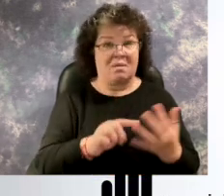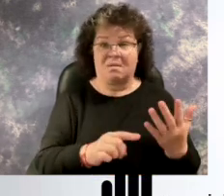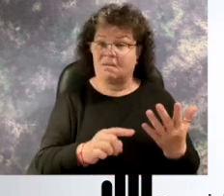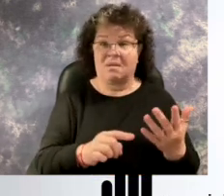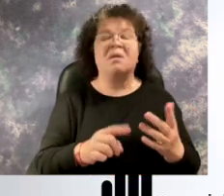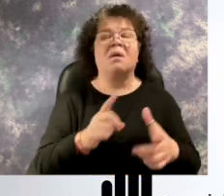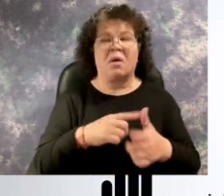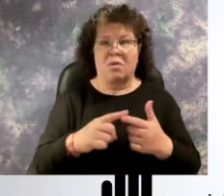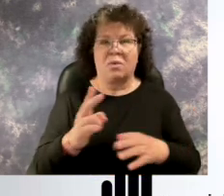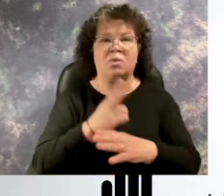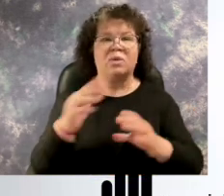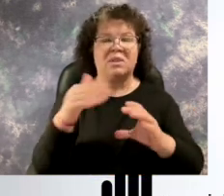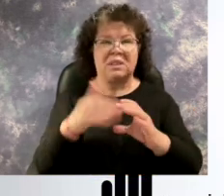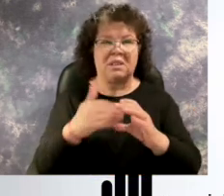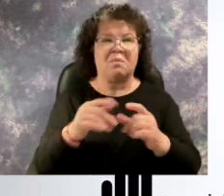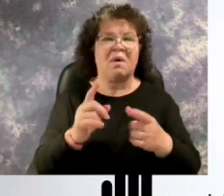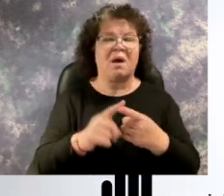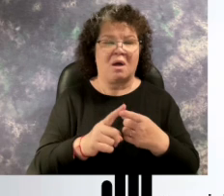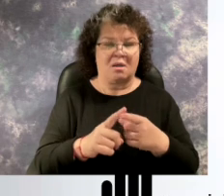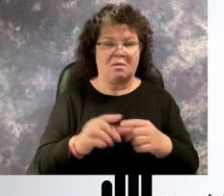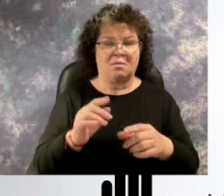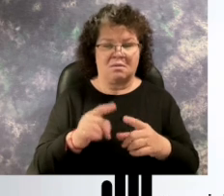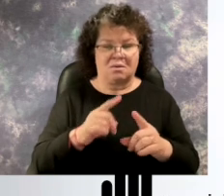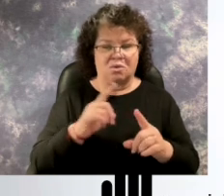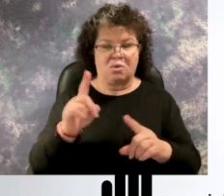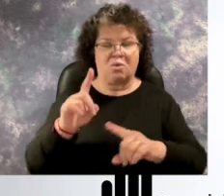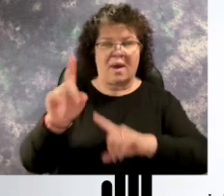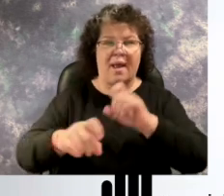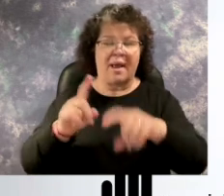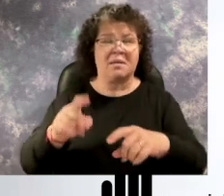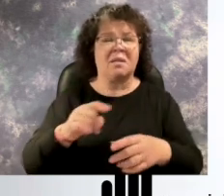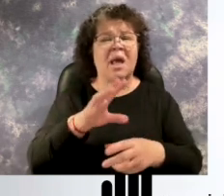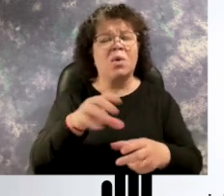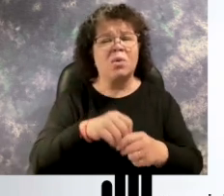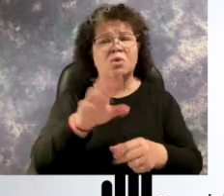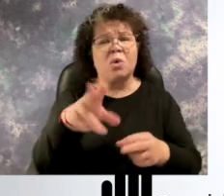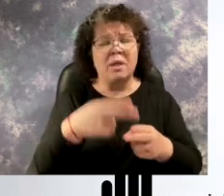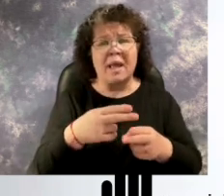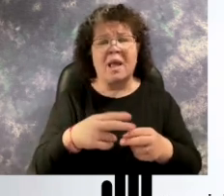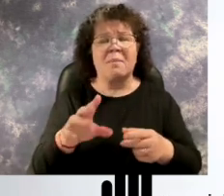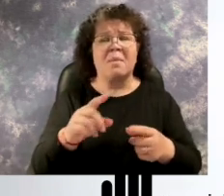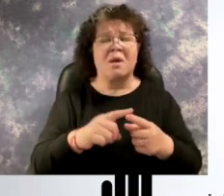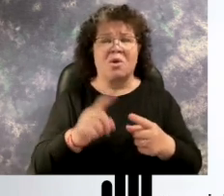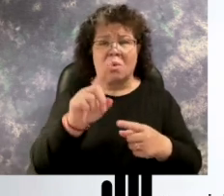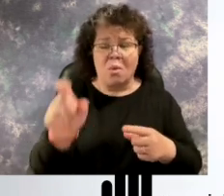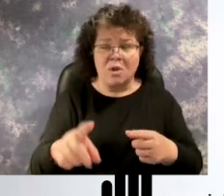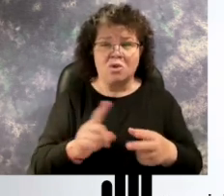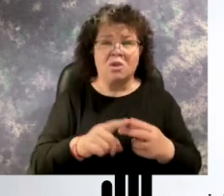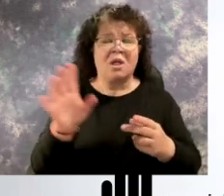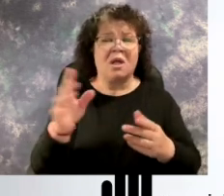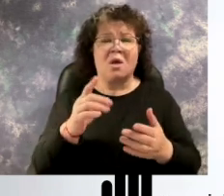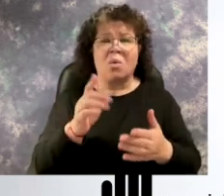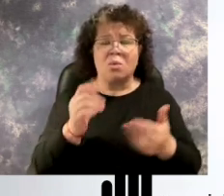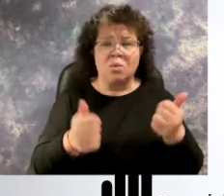be posted in the chat in English and in Spanish. Please include your name and affiliation, if any, with your question. I'll